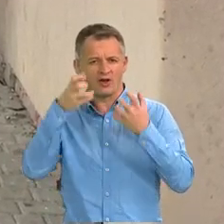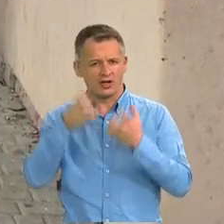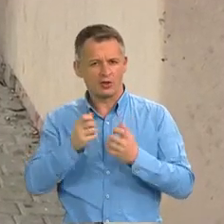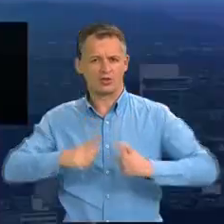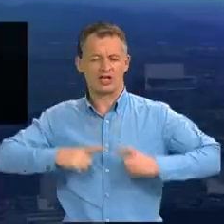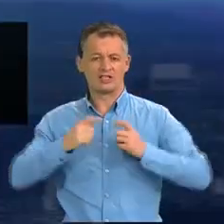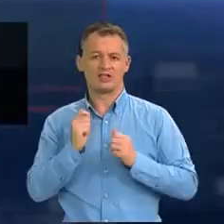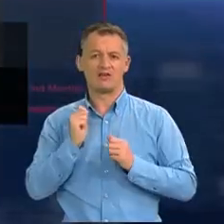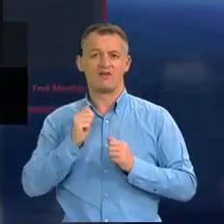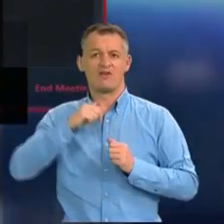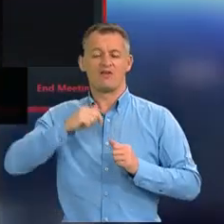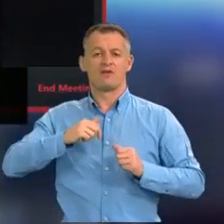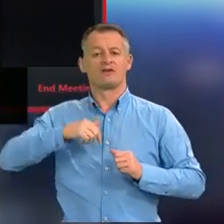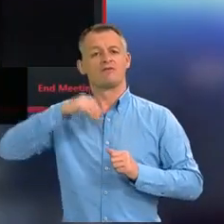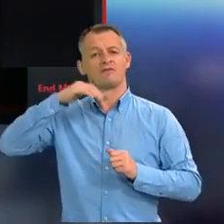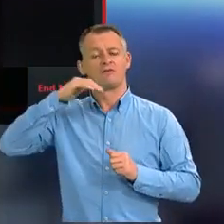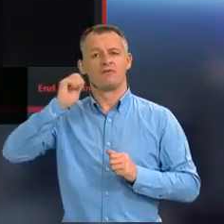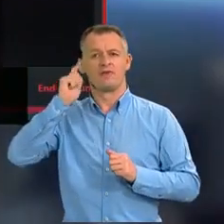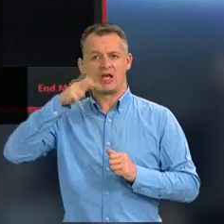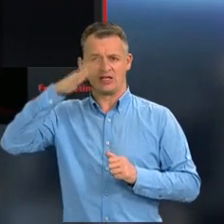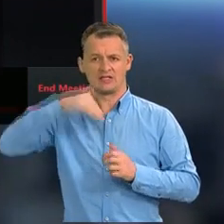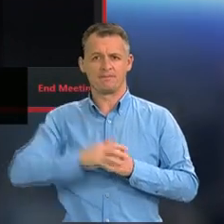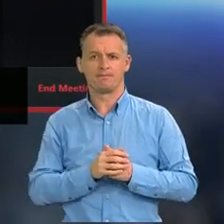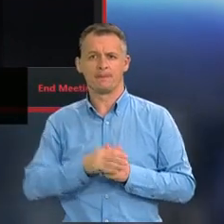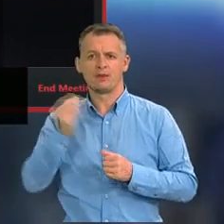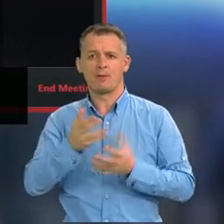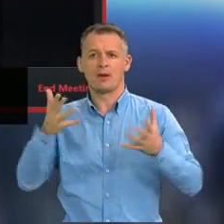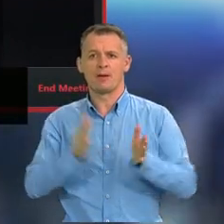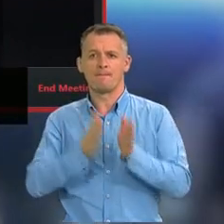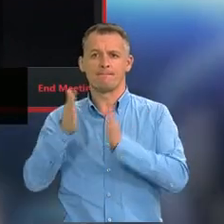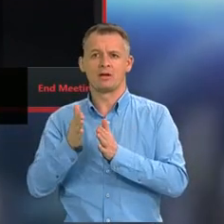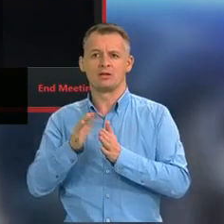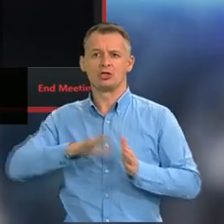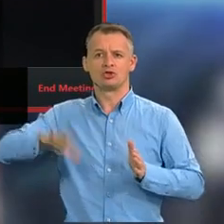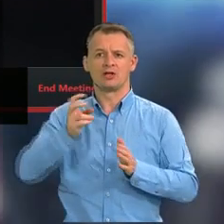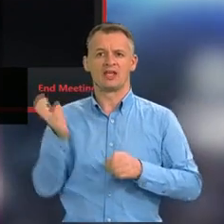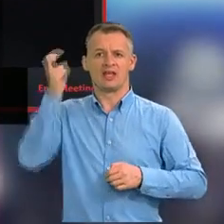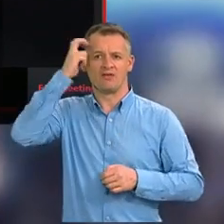zi cu zi. Most of Kyiv districts remained without water supply and